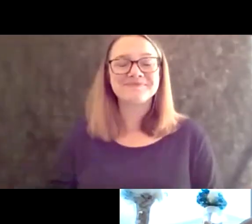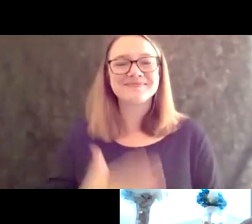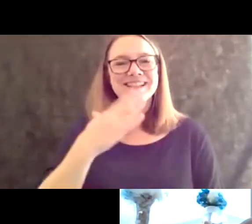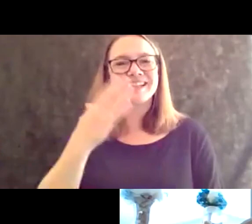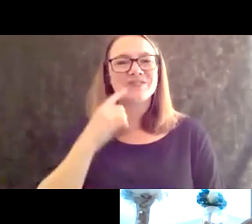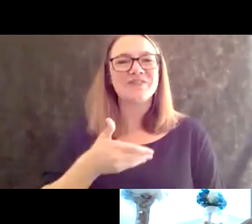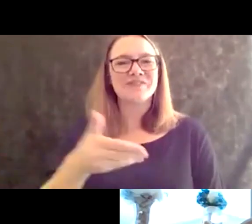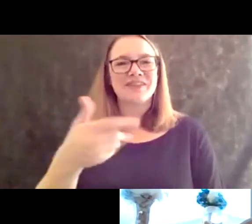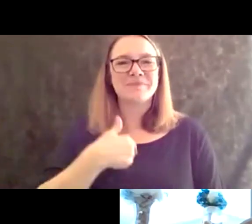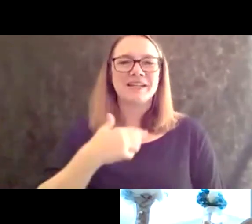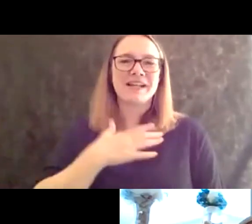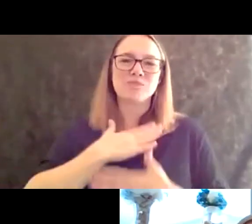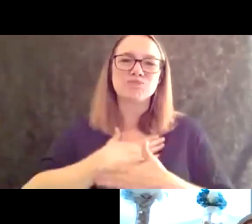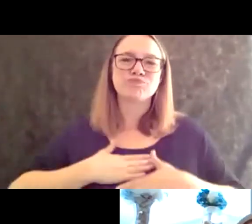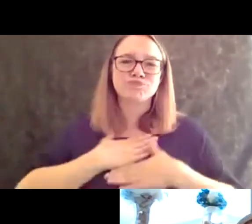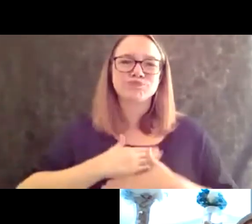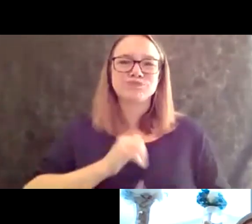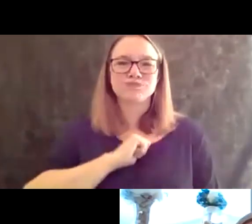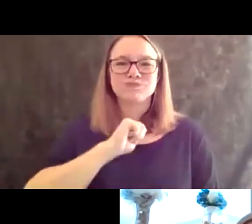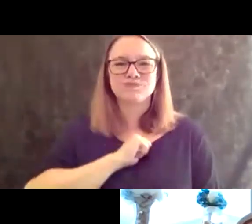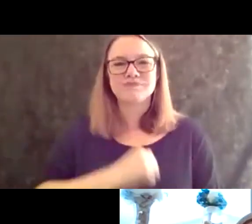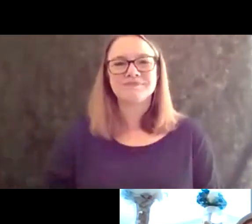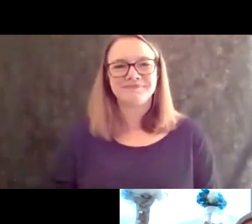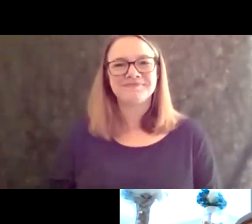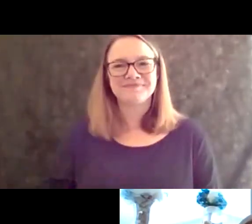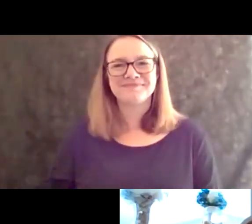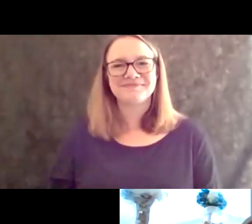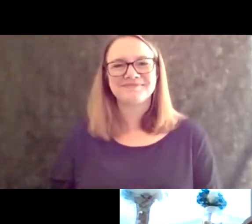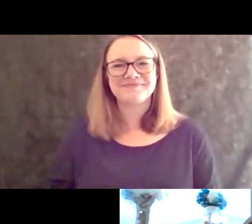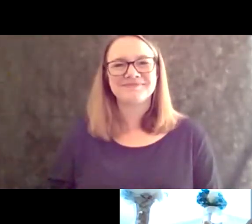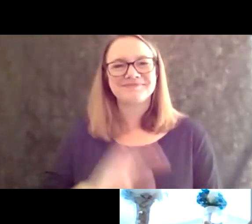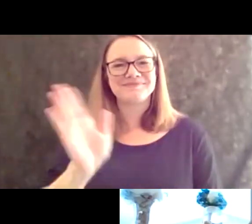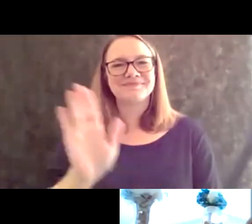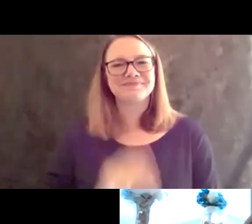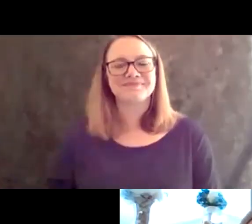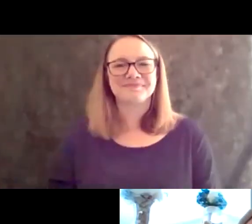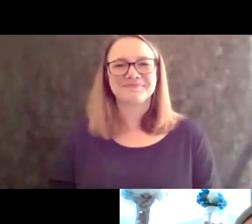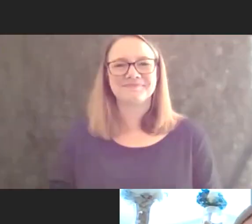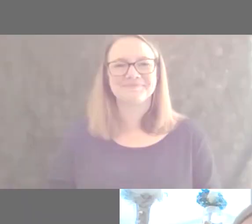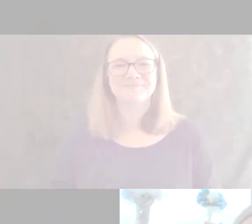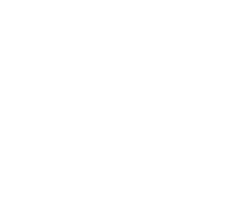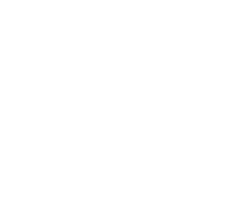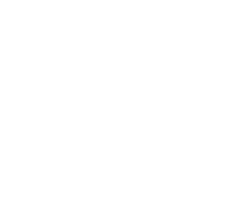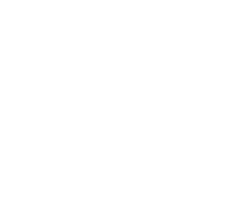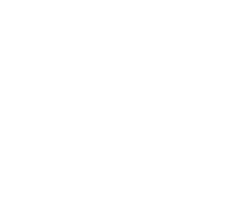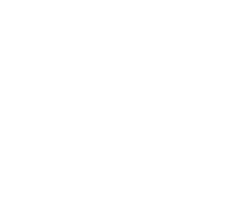me. I enjoyed it. Great. All right. Goodbye. Bye.